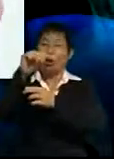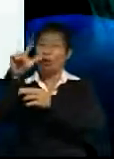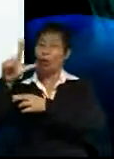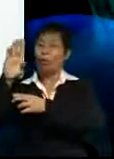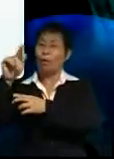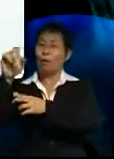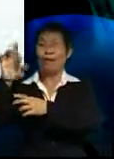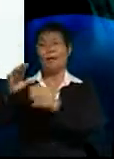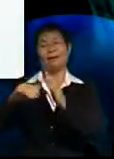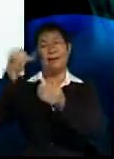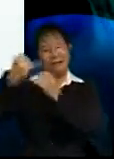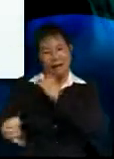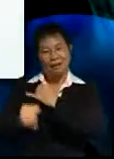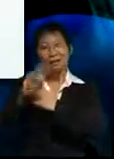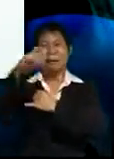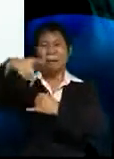pancreas.